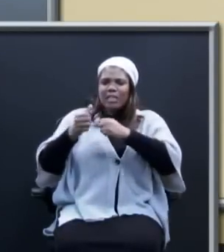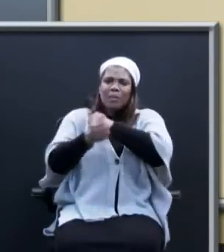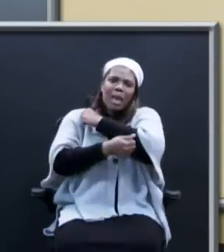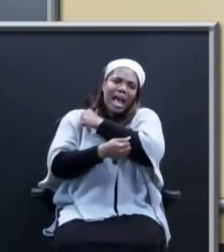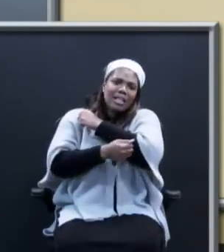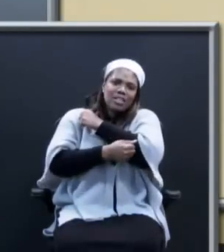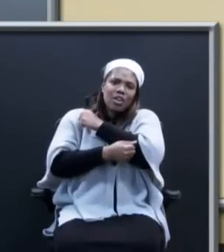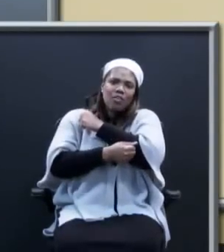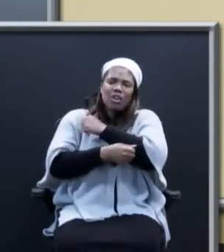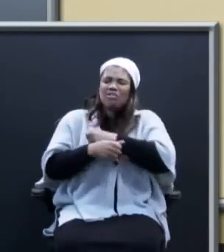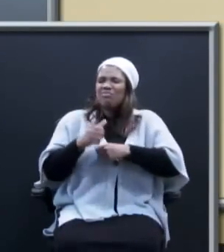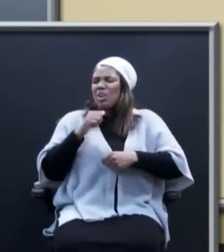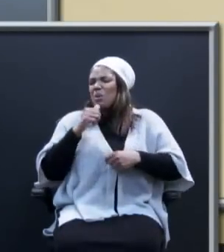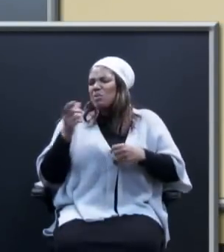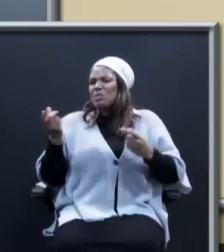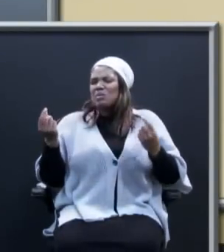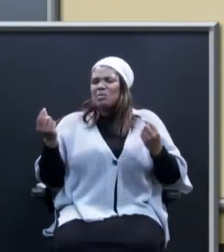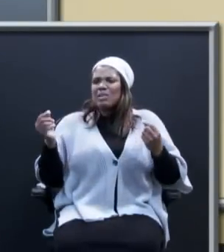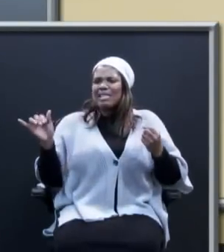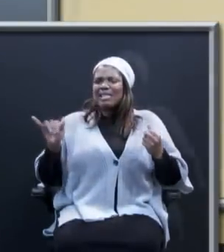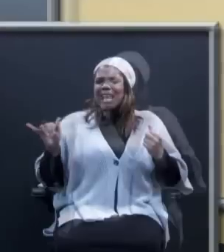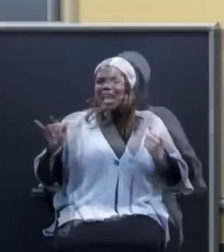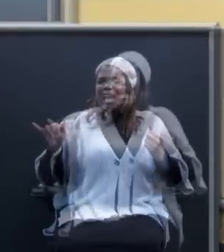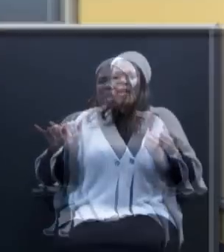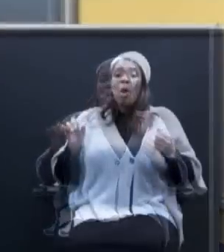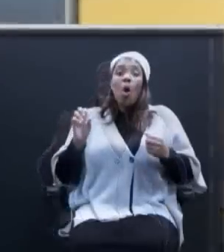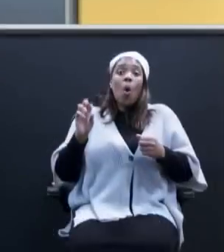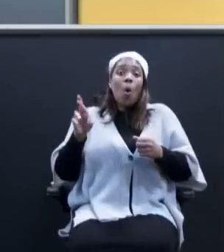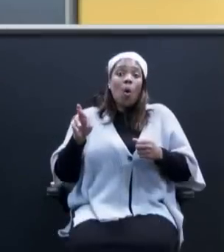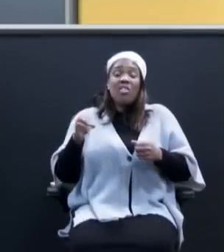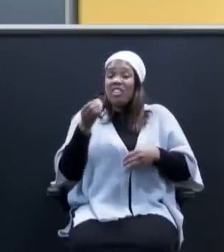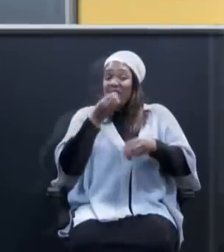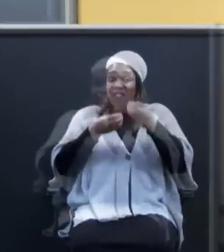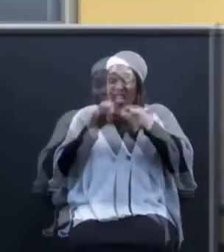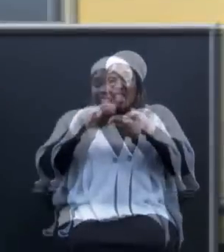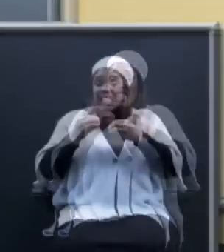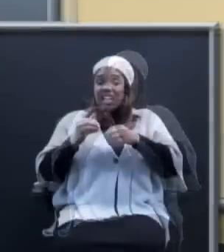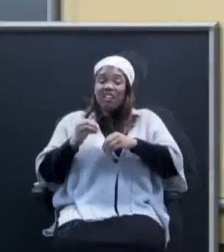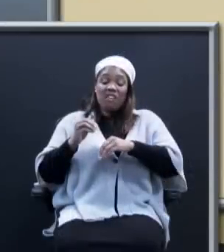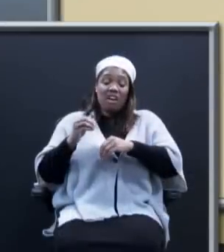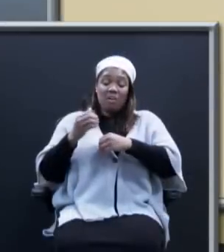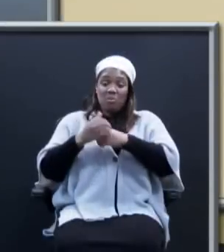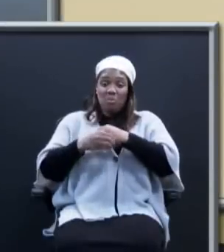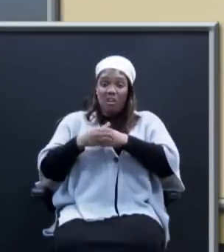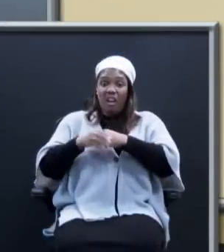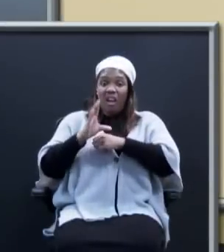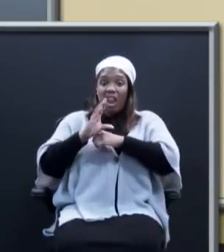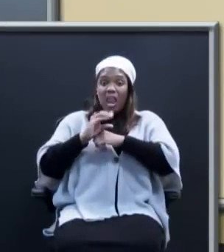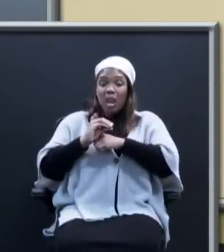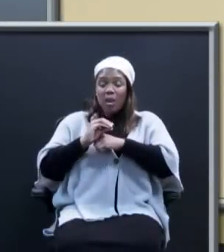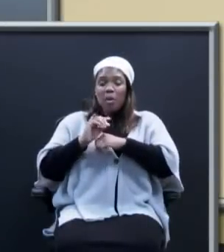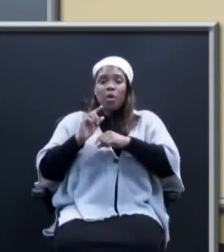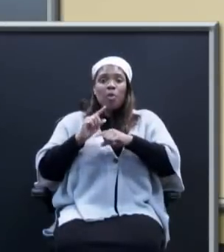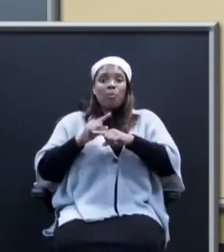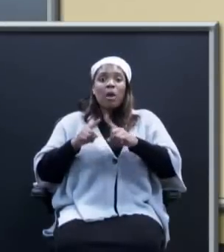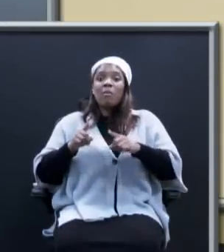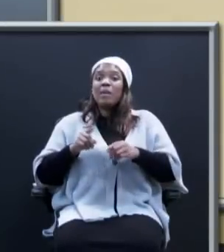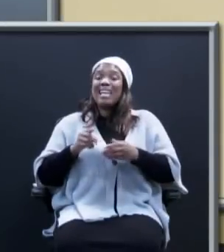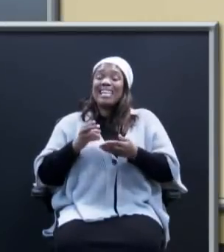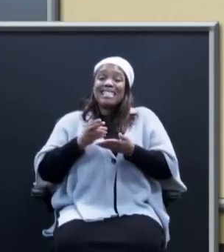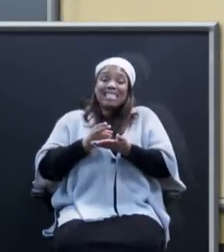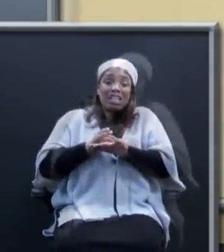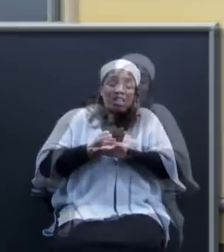of malice and wickedness. What feast is this? Unleavened. Go ahead and read. But with the unleavened bread of sincerity and truth.